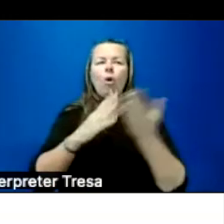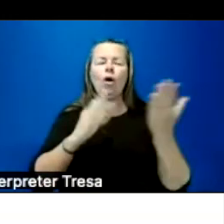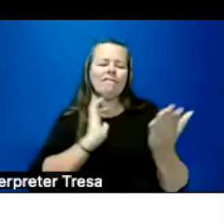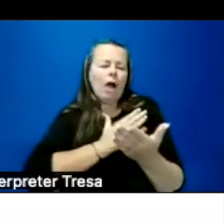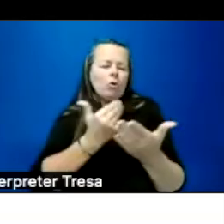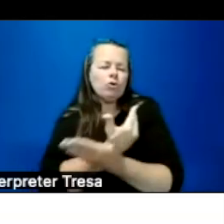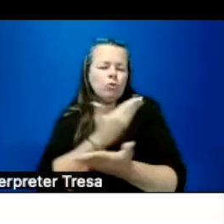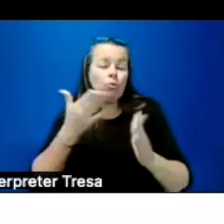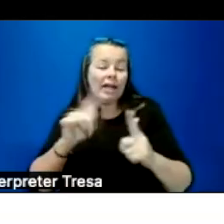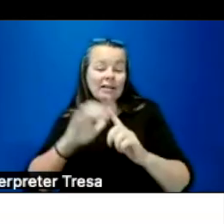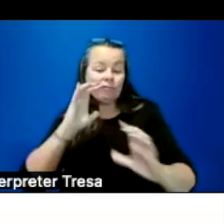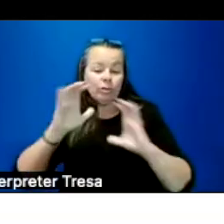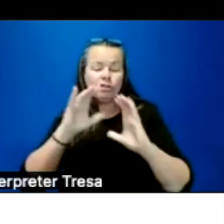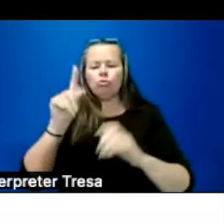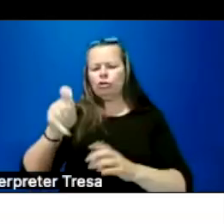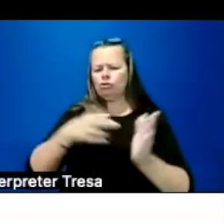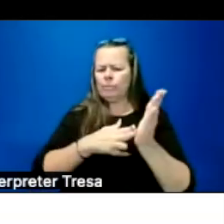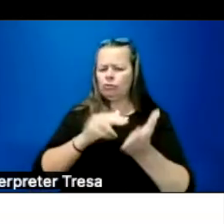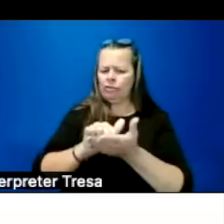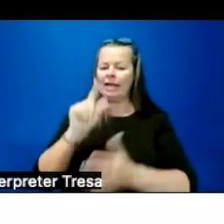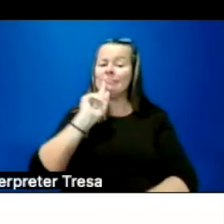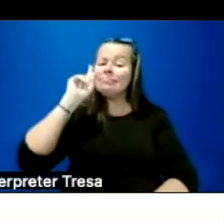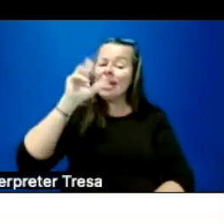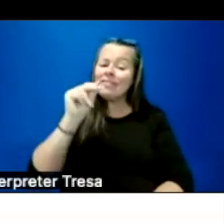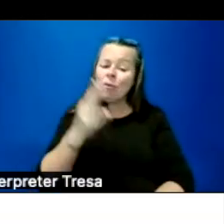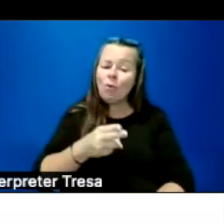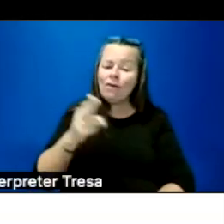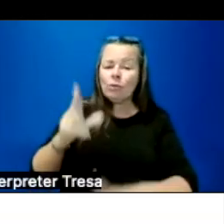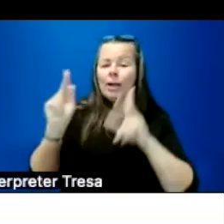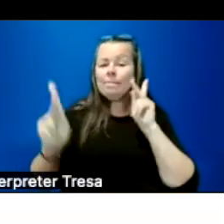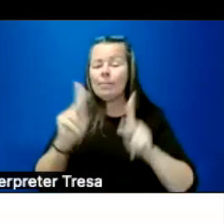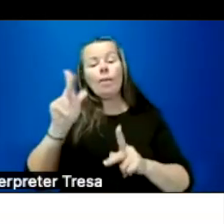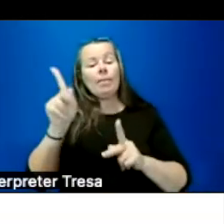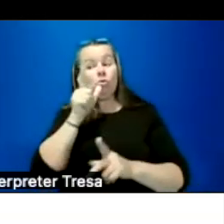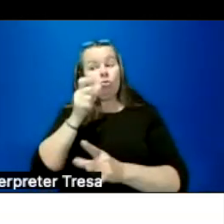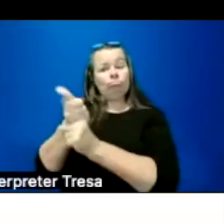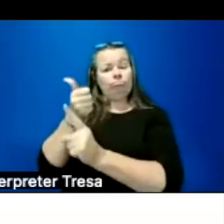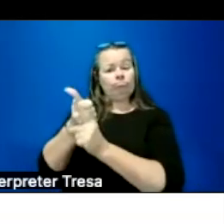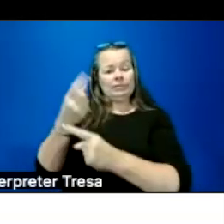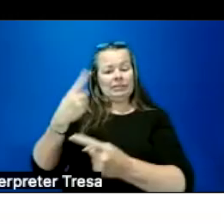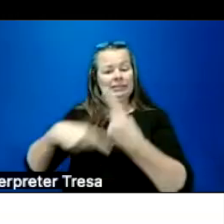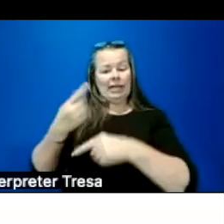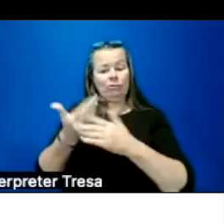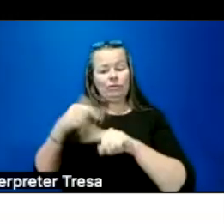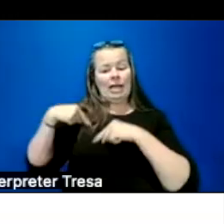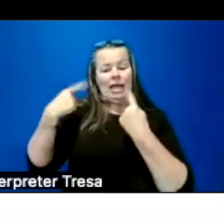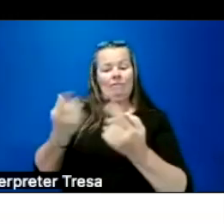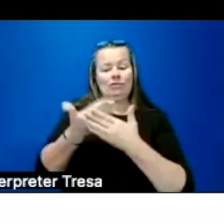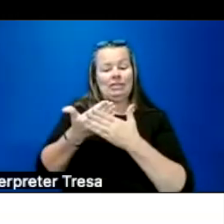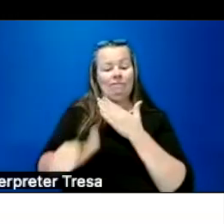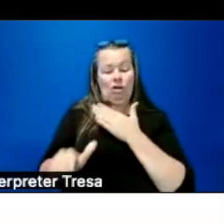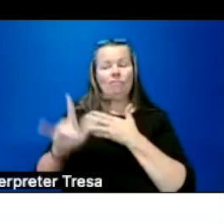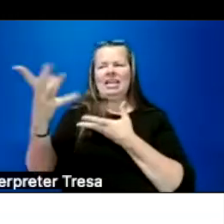that deaf or hard of hearing people who are native signers, that they are involved, so that they can also provide you the